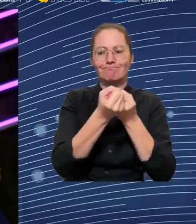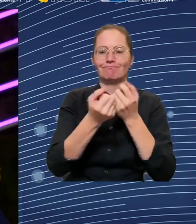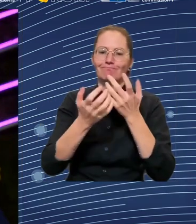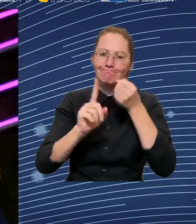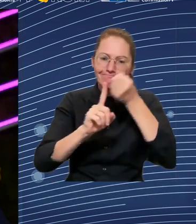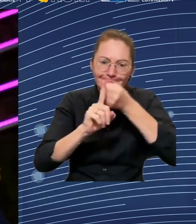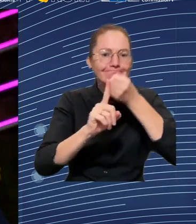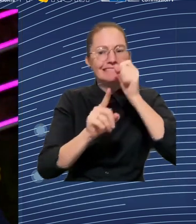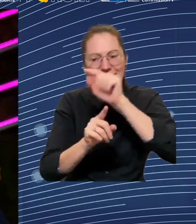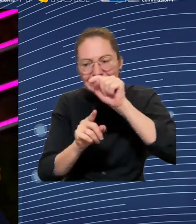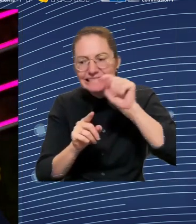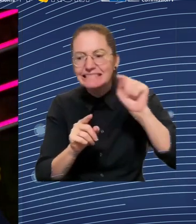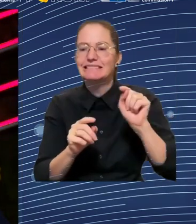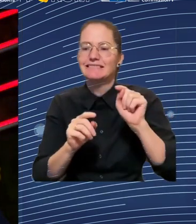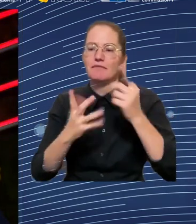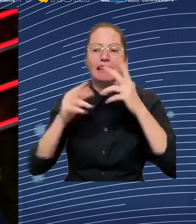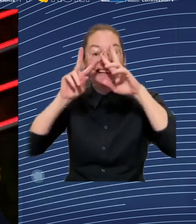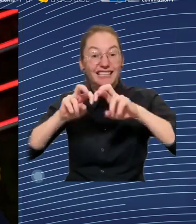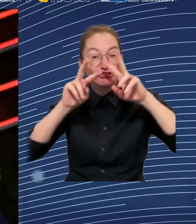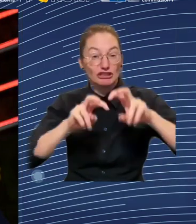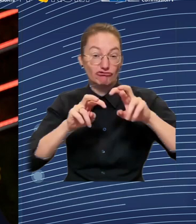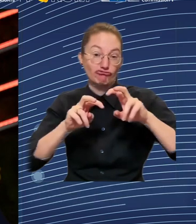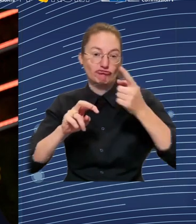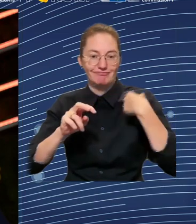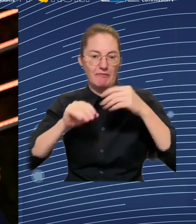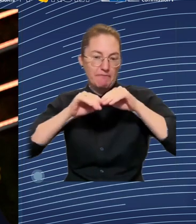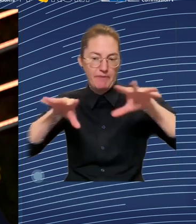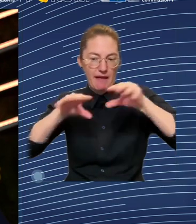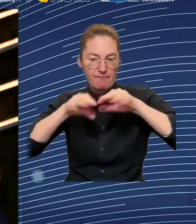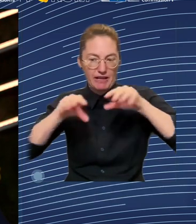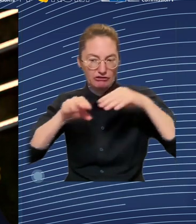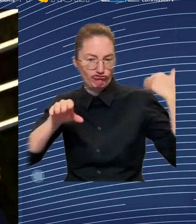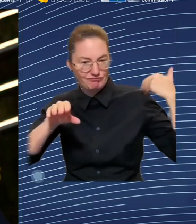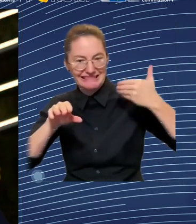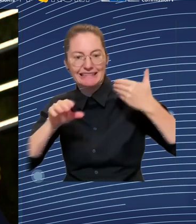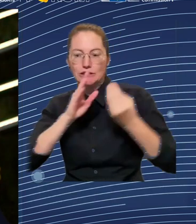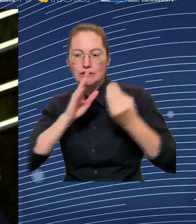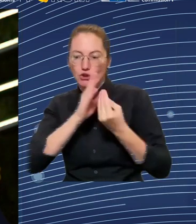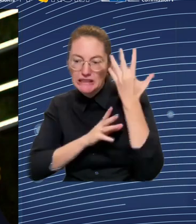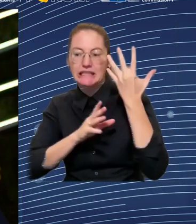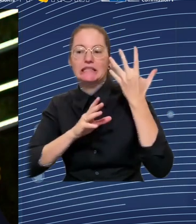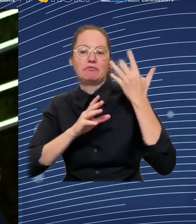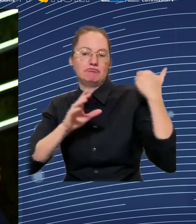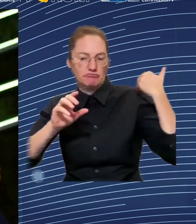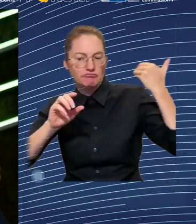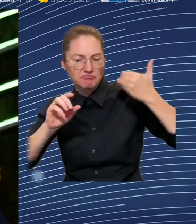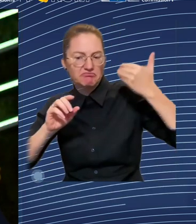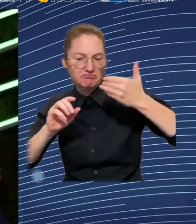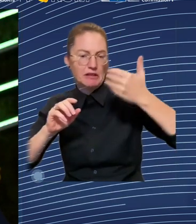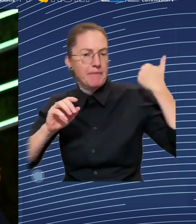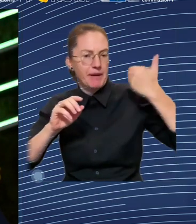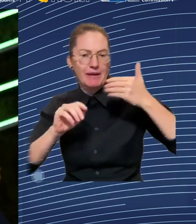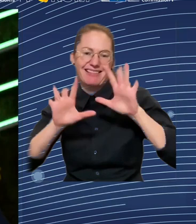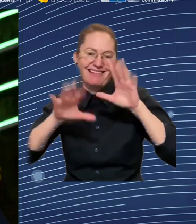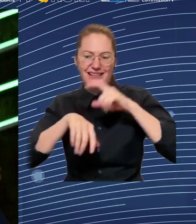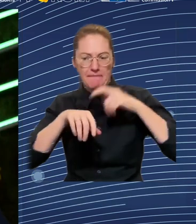that explains 10 times talent pool globally if you use this approach. Obviously, there are differences according to